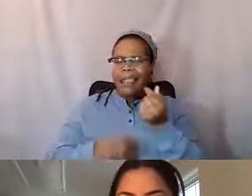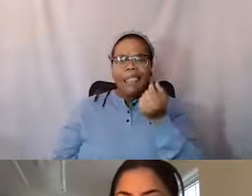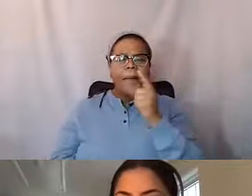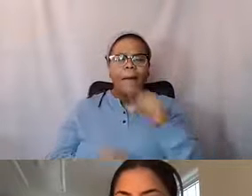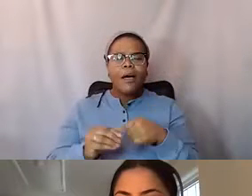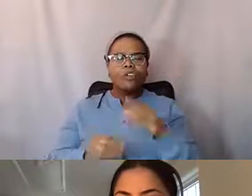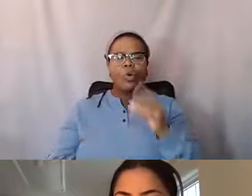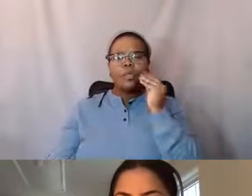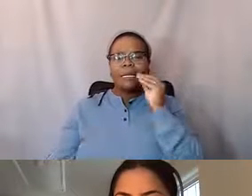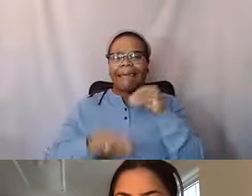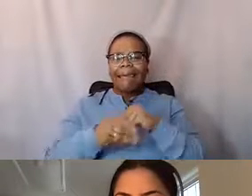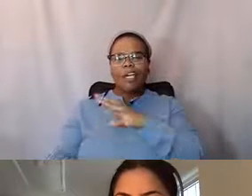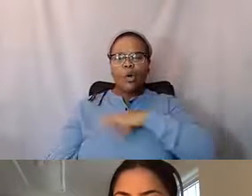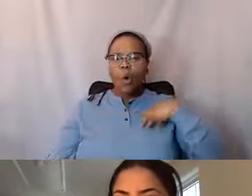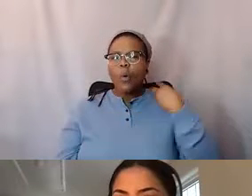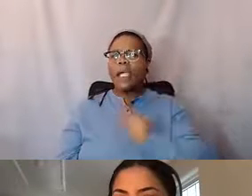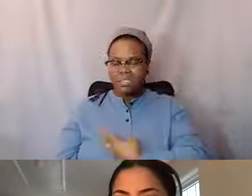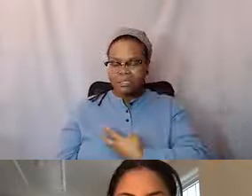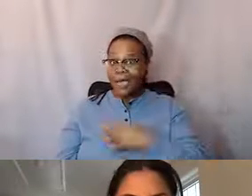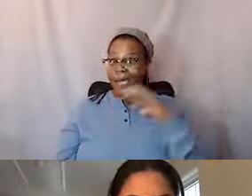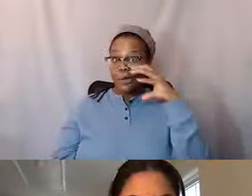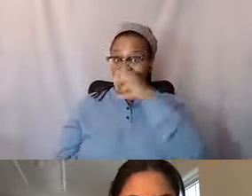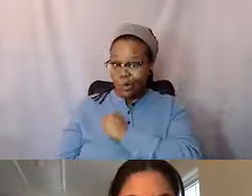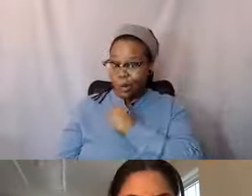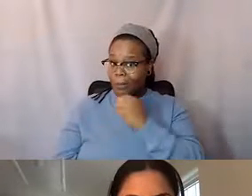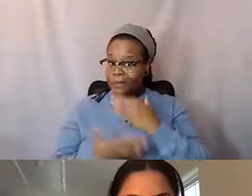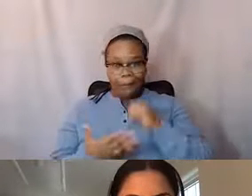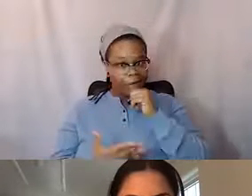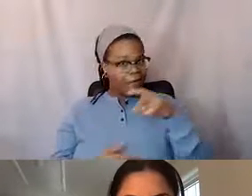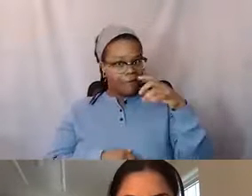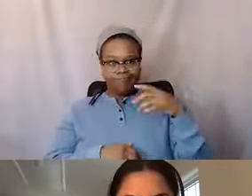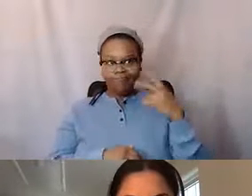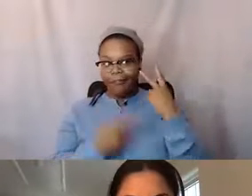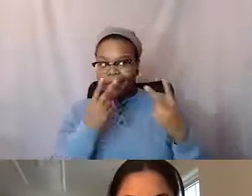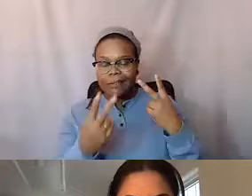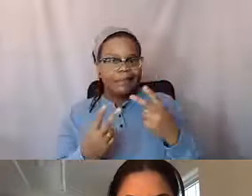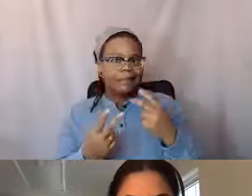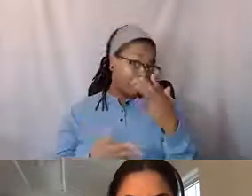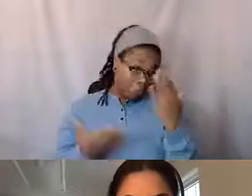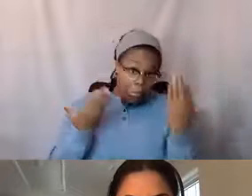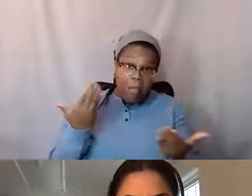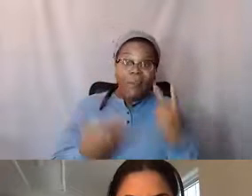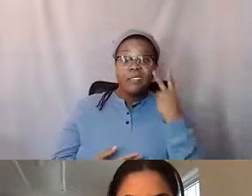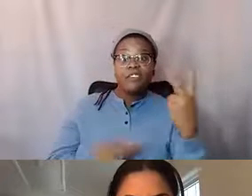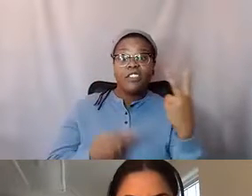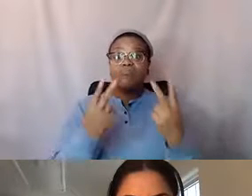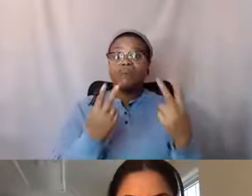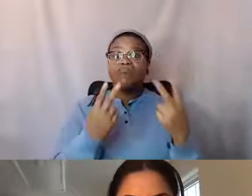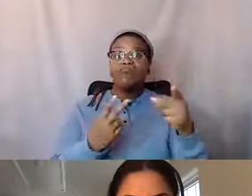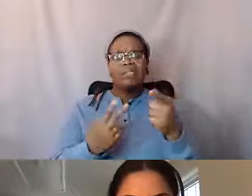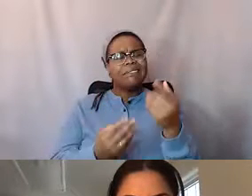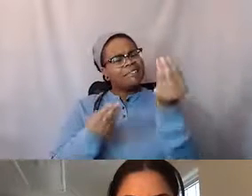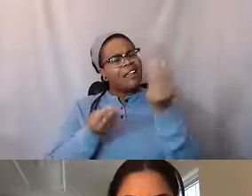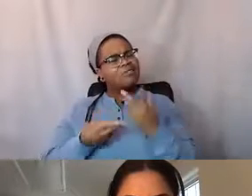in Croatia, since I would assume some of us have been there and some may not have, but tell us about your experience. And if you are